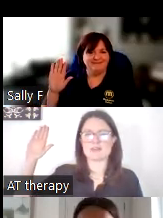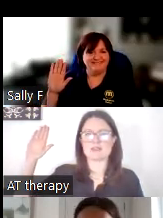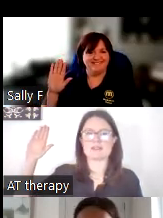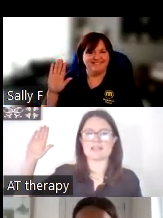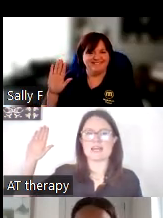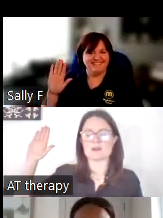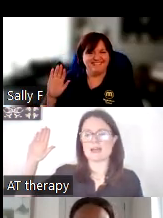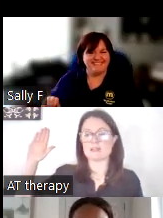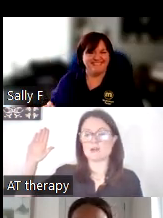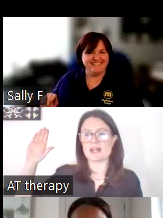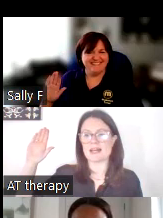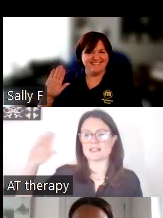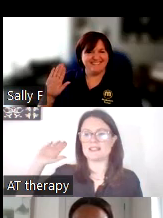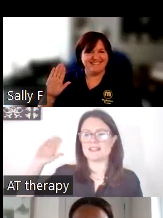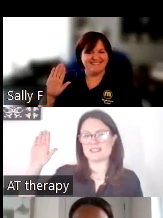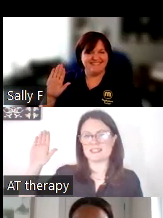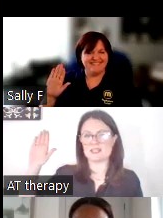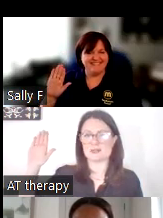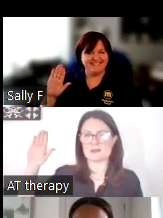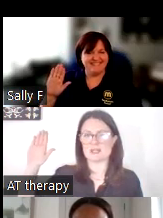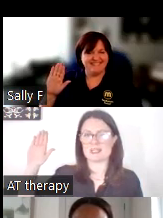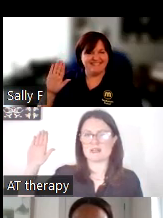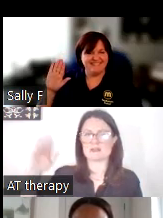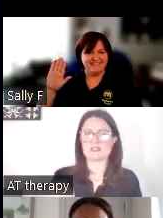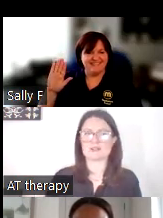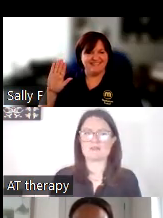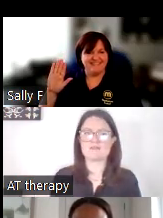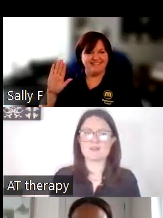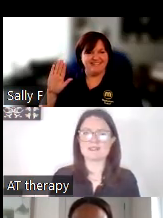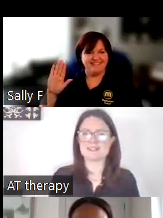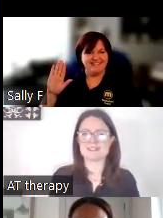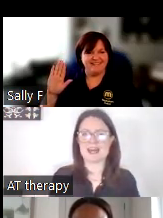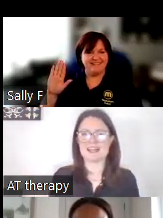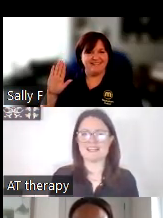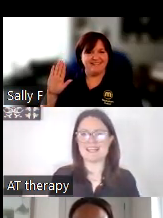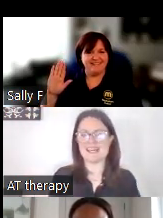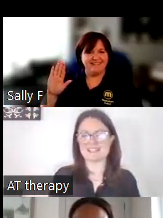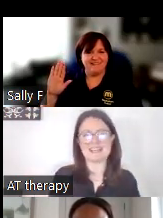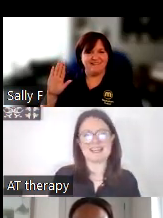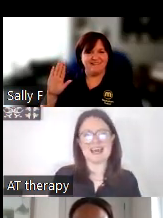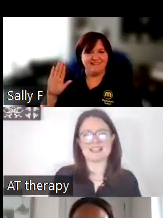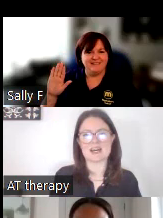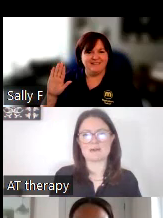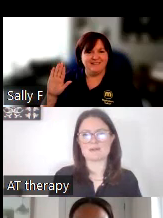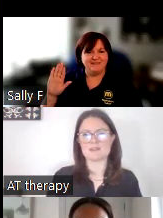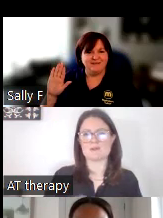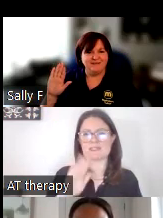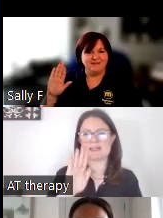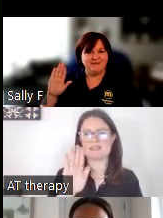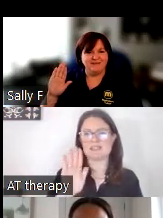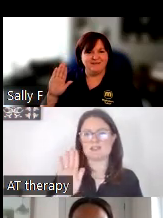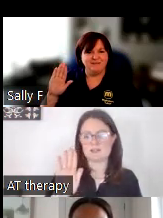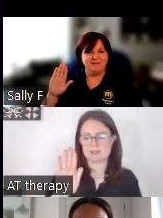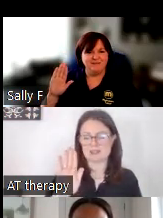if the sign requires one hand, this is the one I'm going to use. So our first sign is hello. So